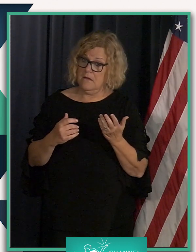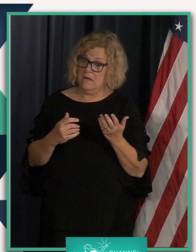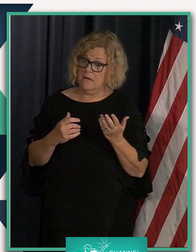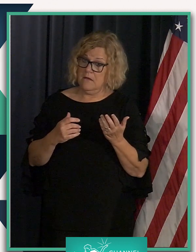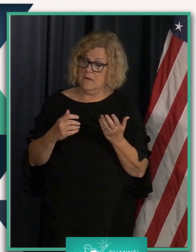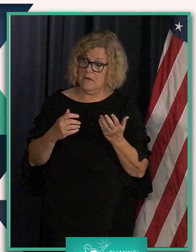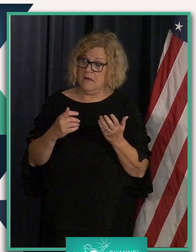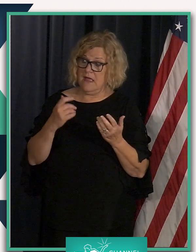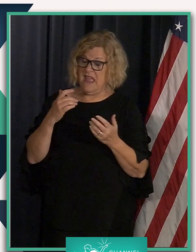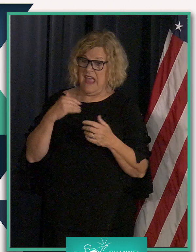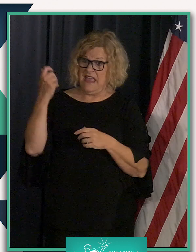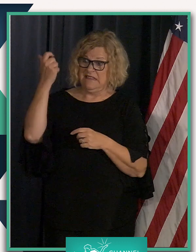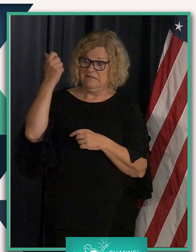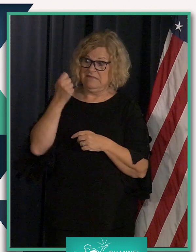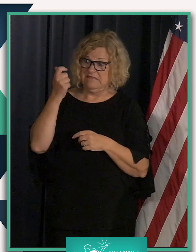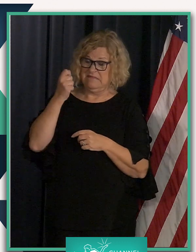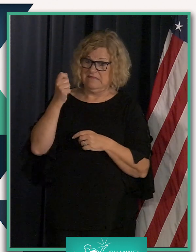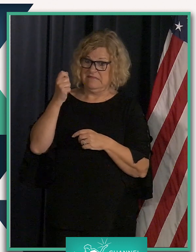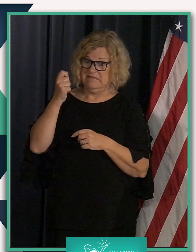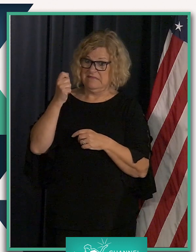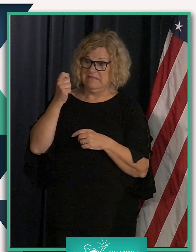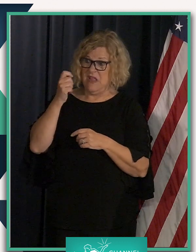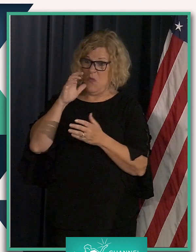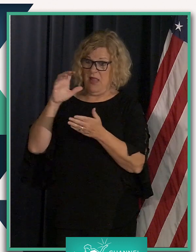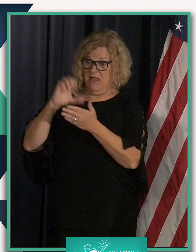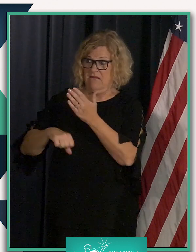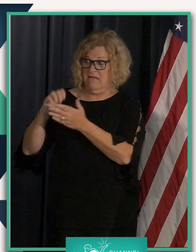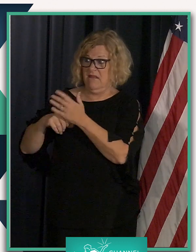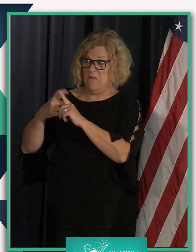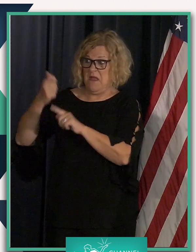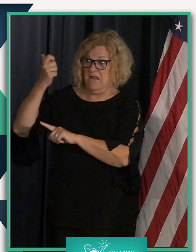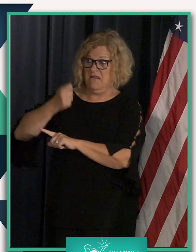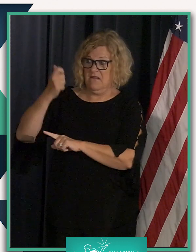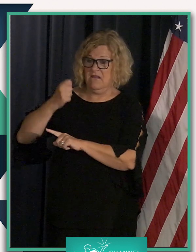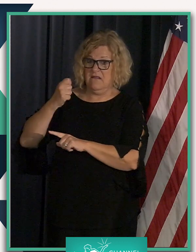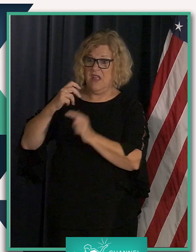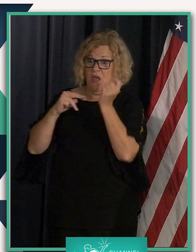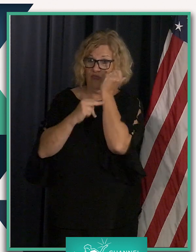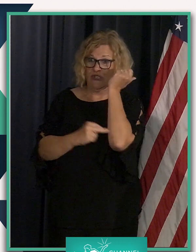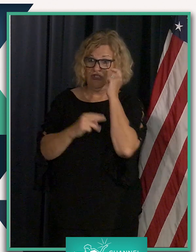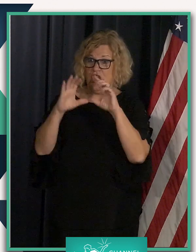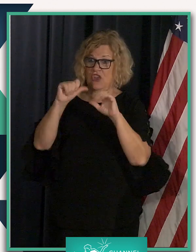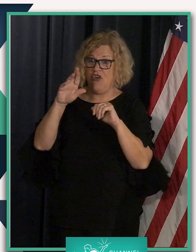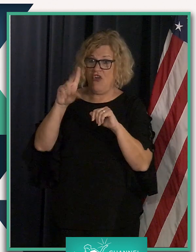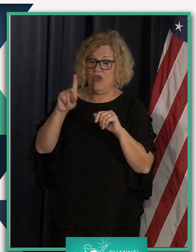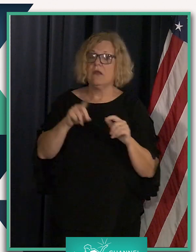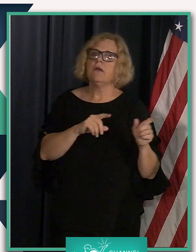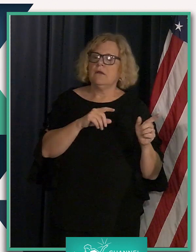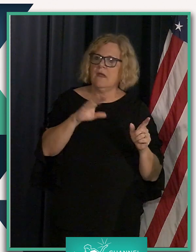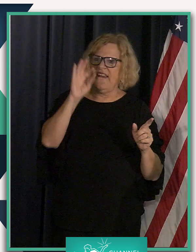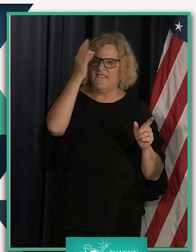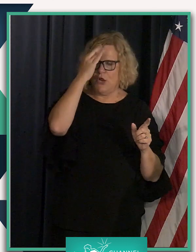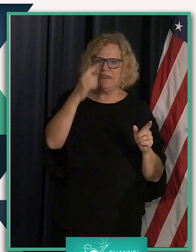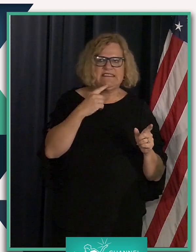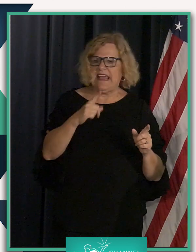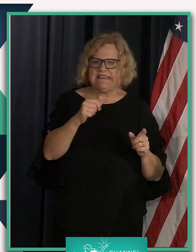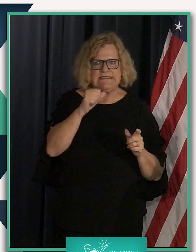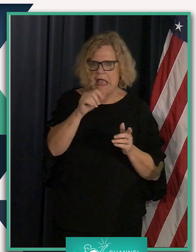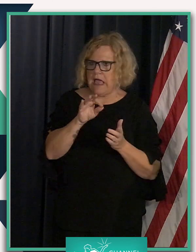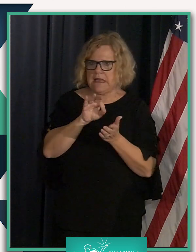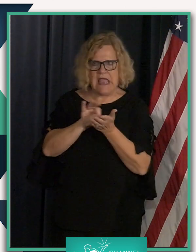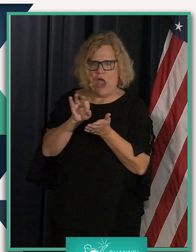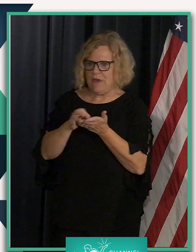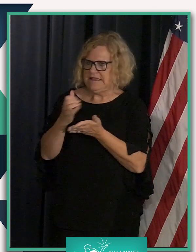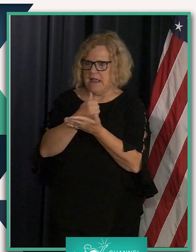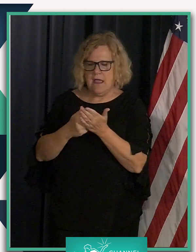public benefits? This is going to jeopardize my bridge card. The federal law says your child care tax credit does not count as